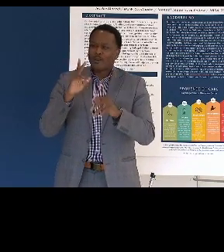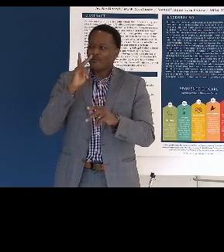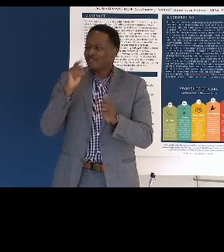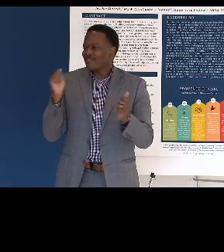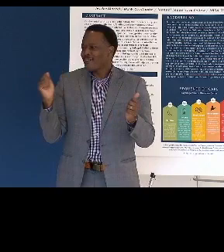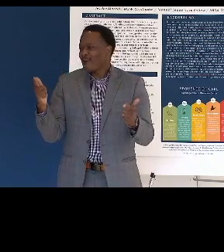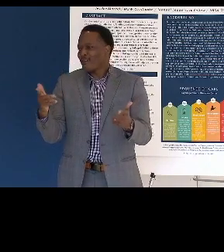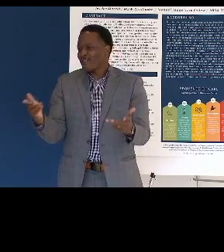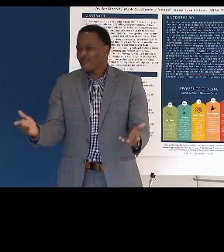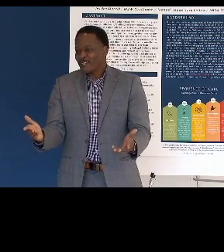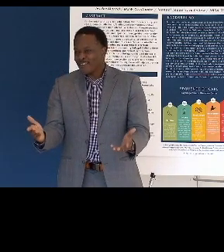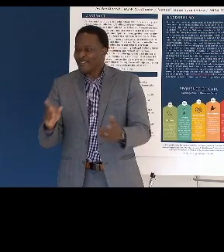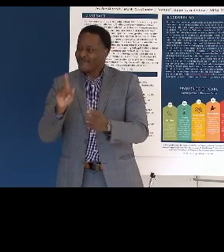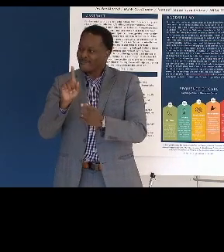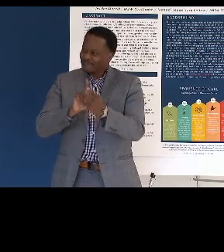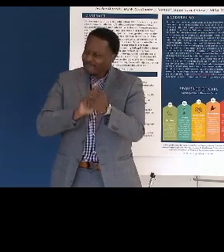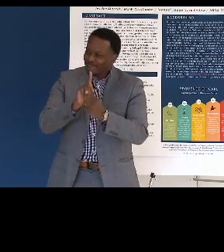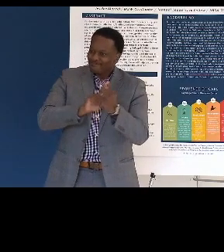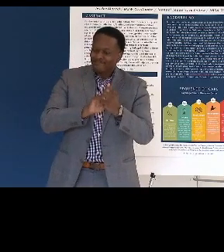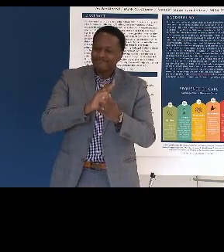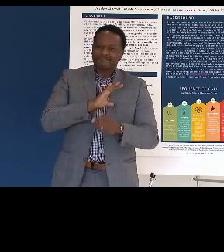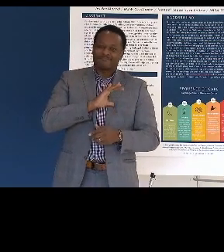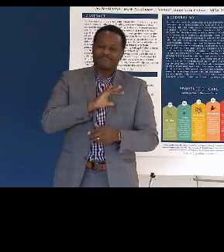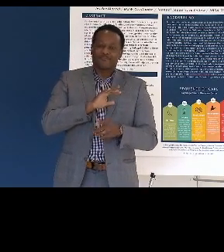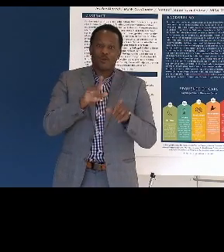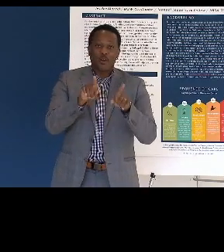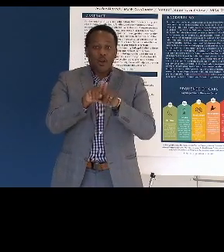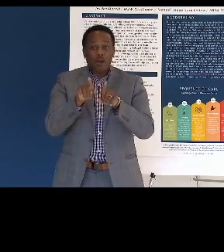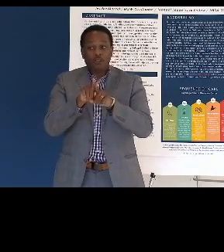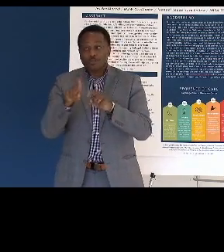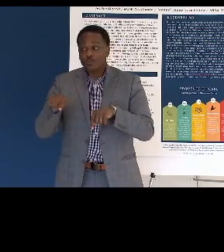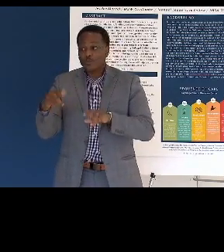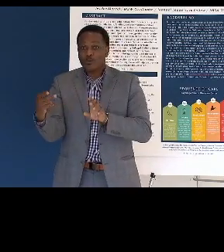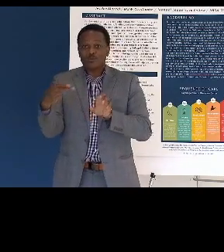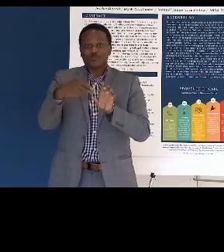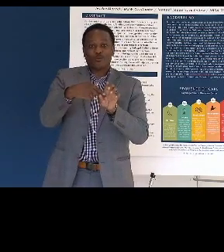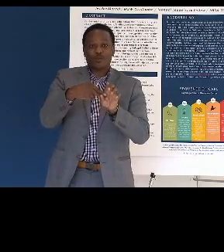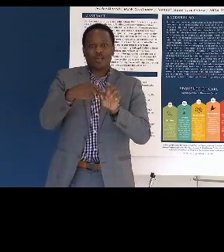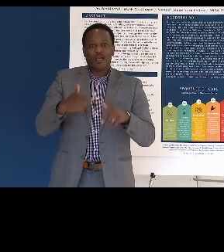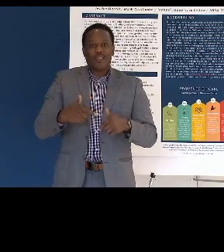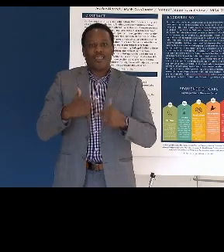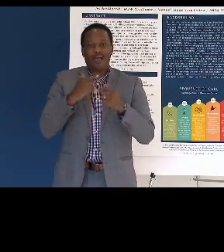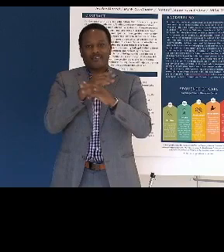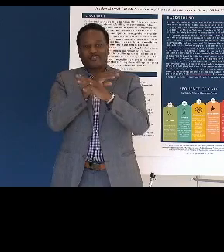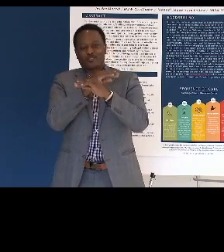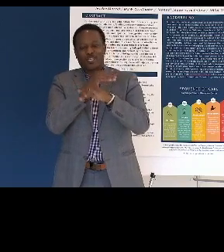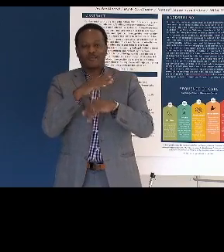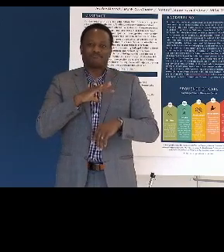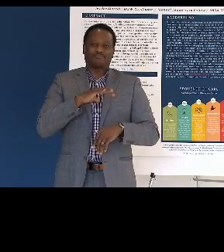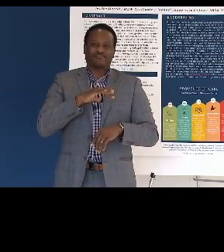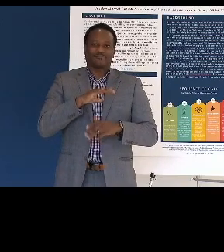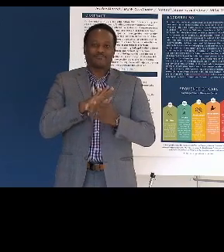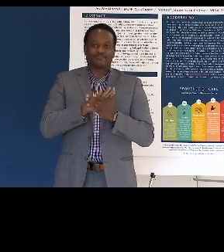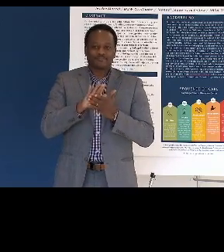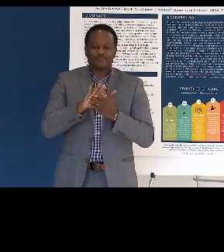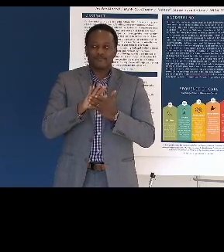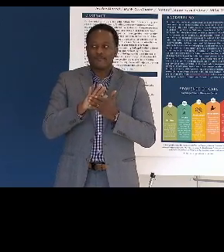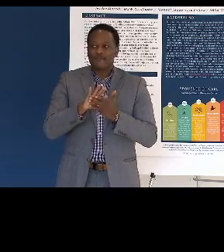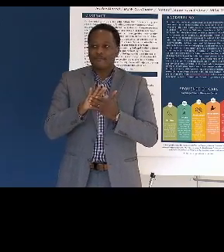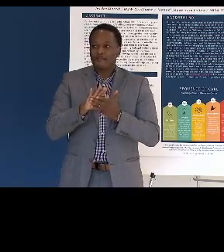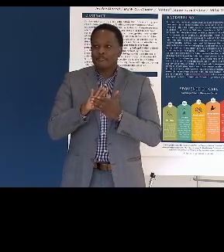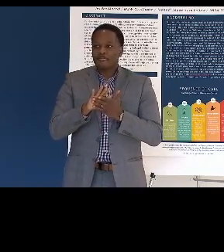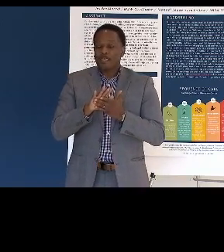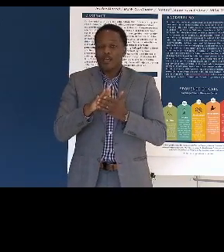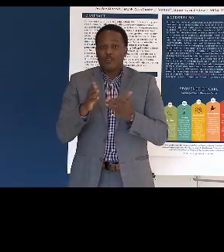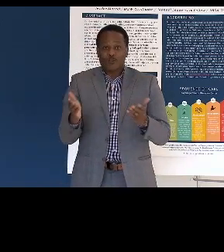in person, as well as all of those who are joining us on the live stream. So we know what we're all here for,